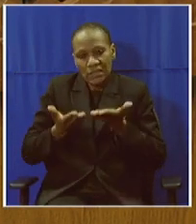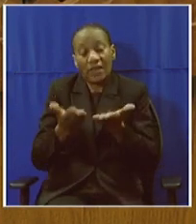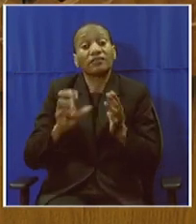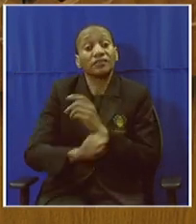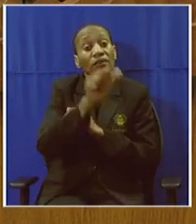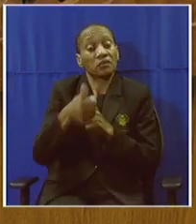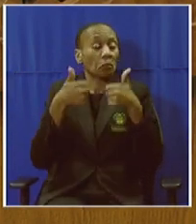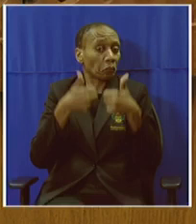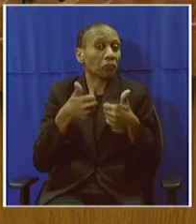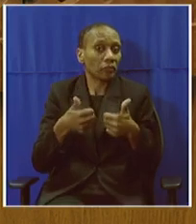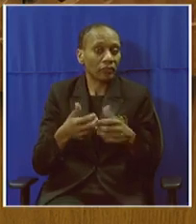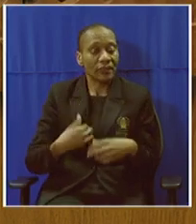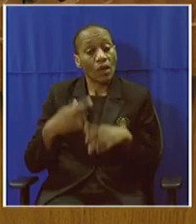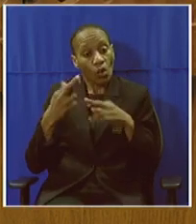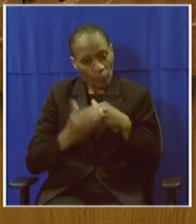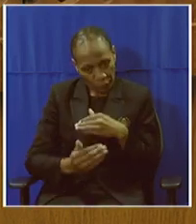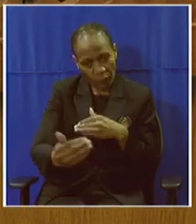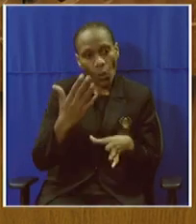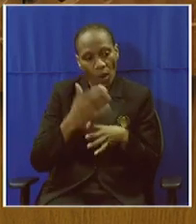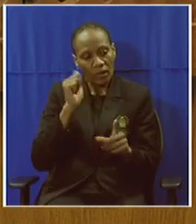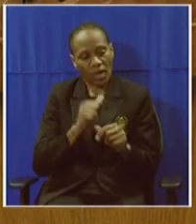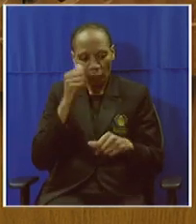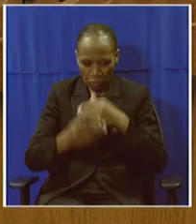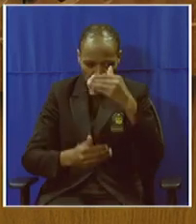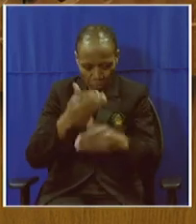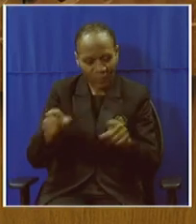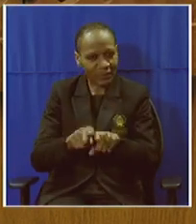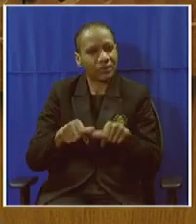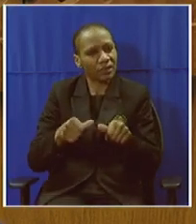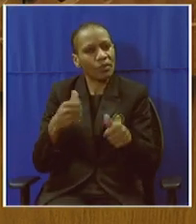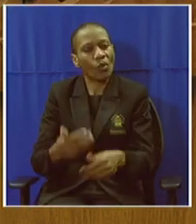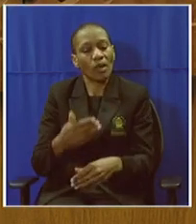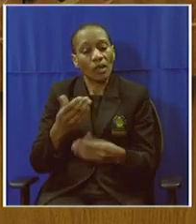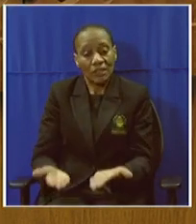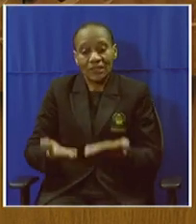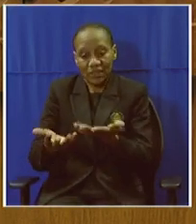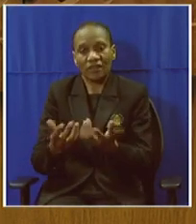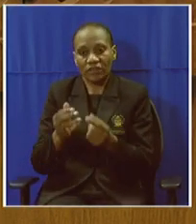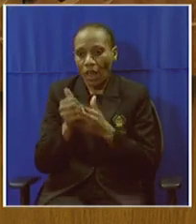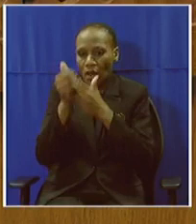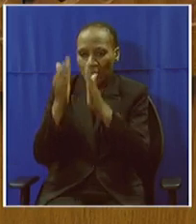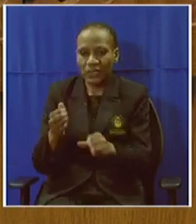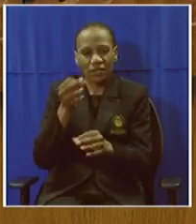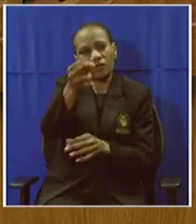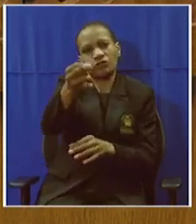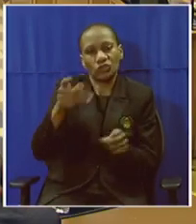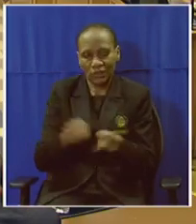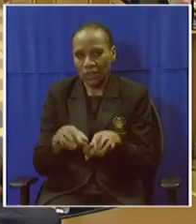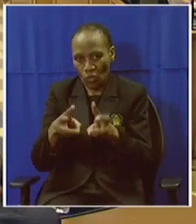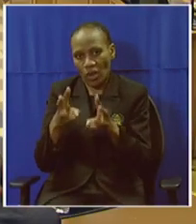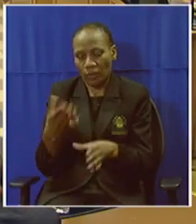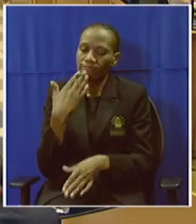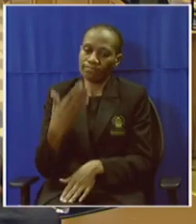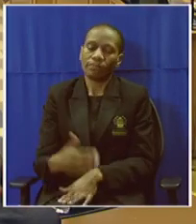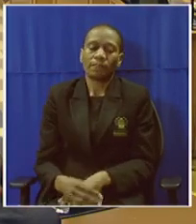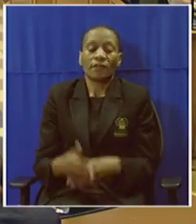country, and may her legacy continue to inspire the current and next generation of leaders. Thank you. Thank you,